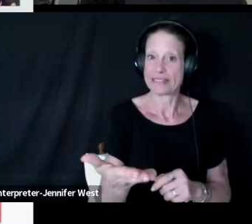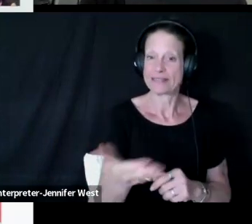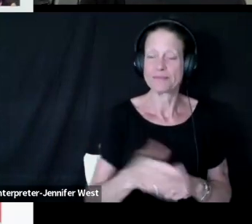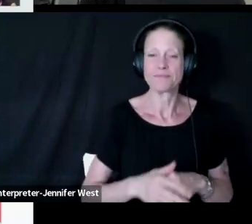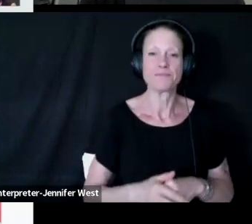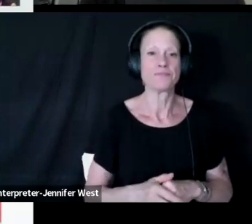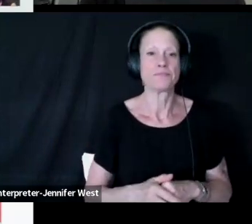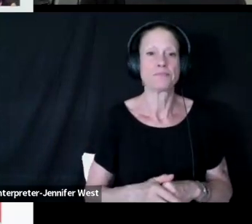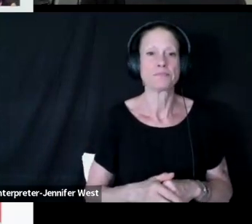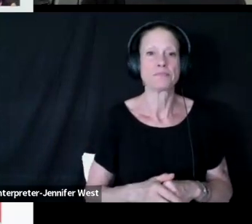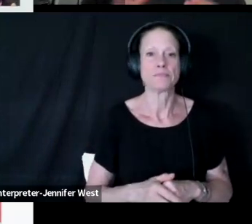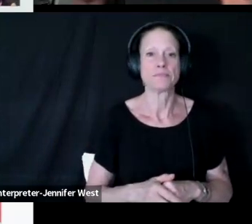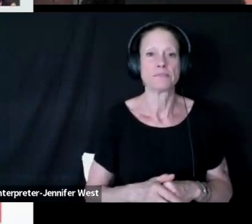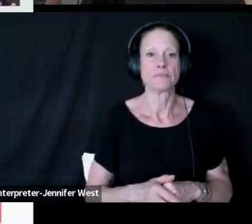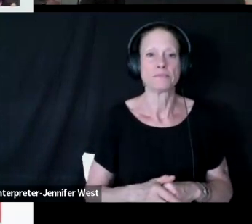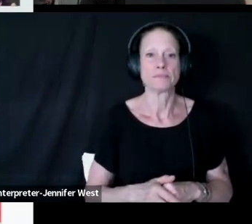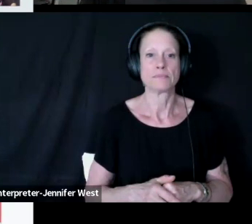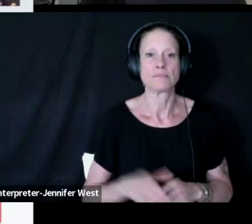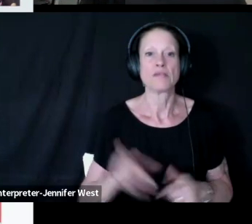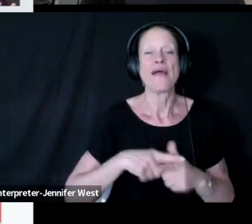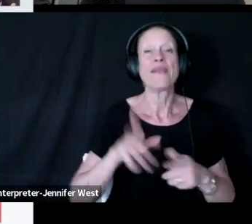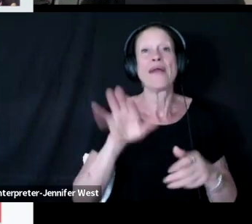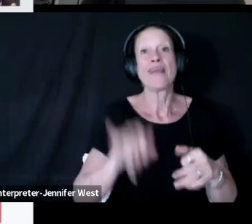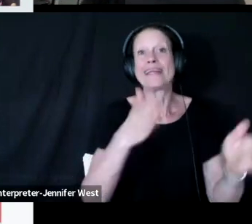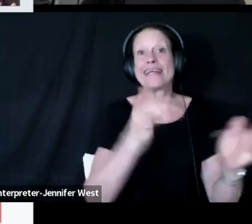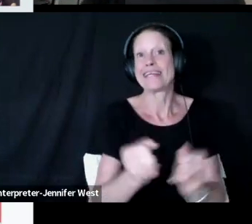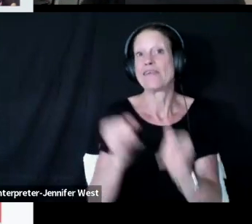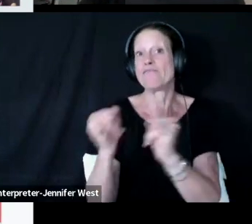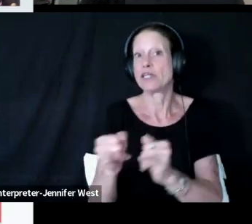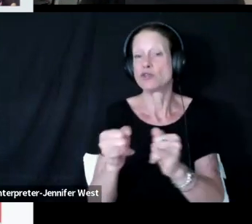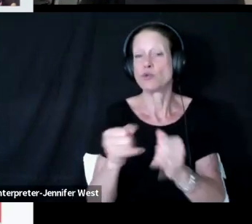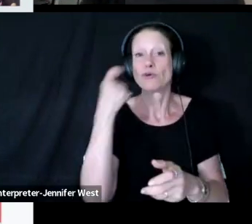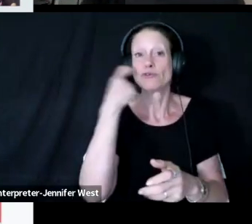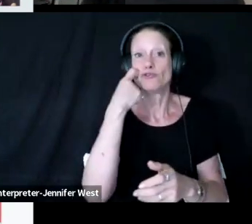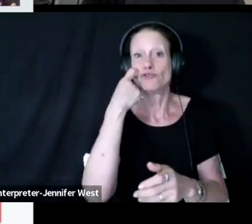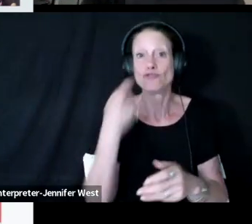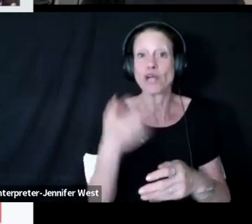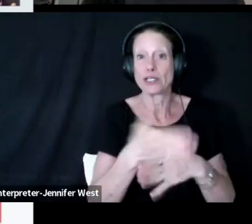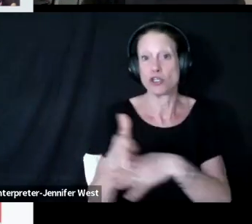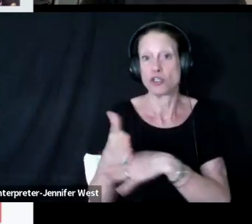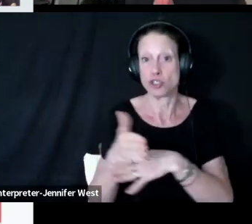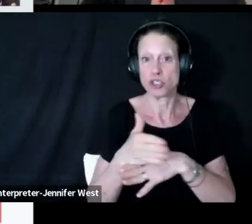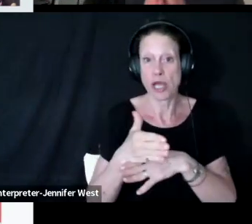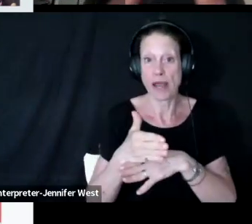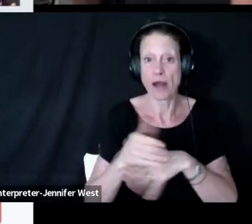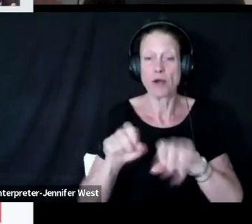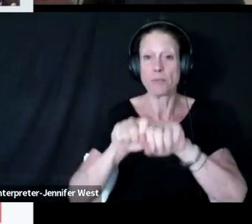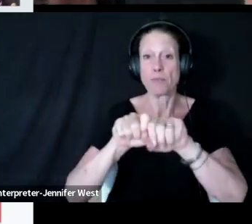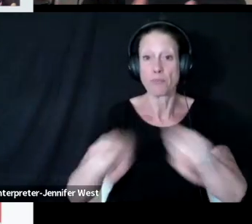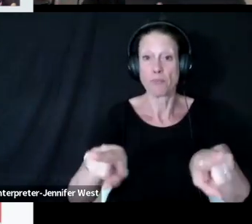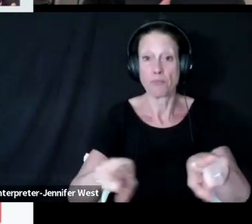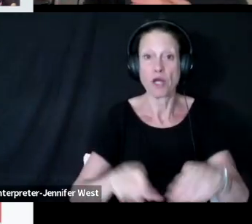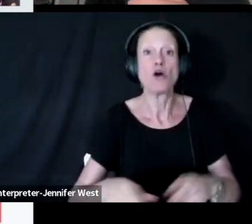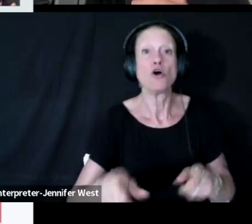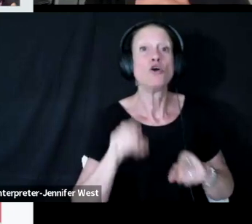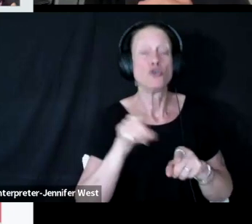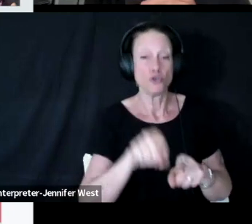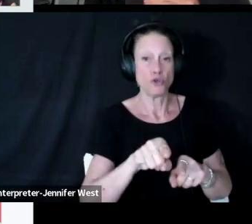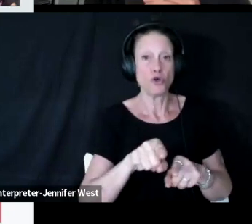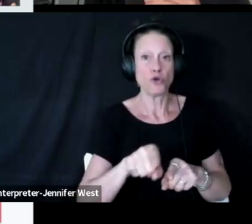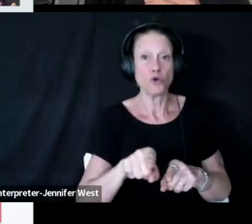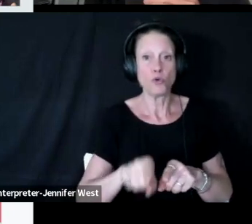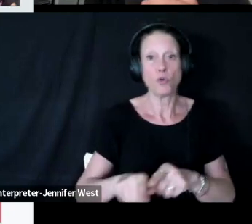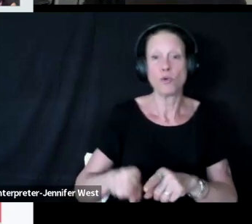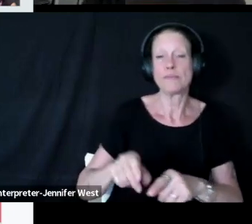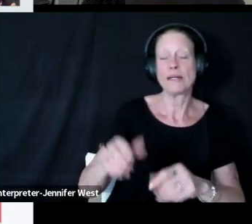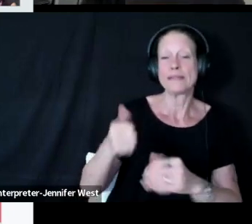to invite that individual to join the plan. They're going to get an email inviting them to join Danny's